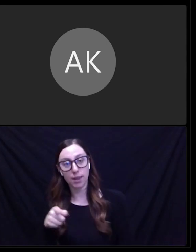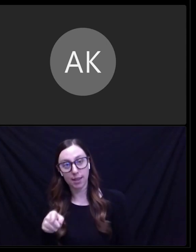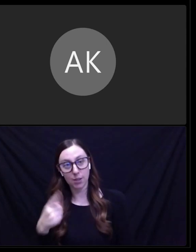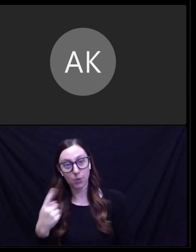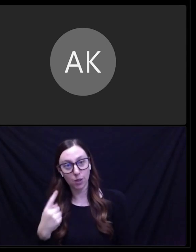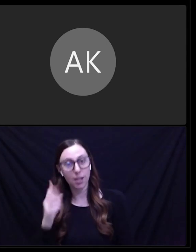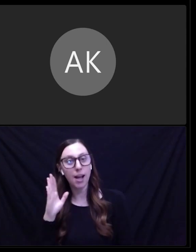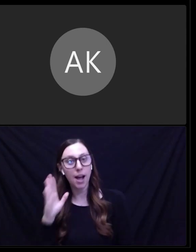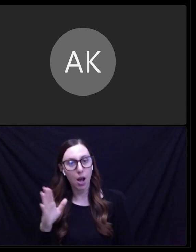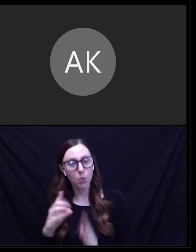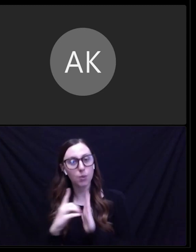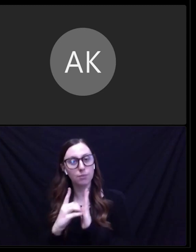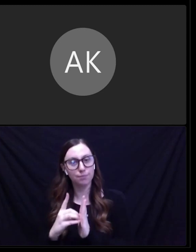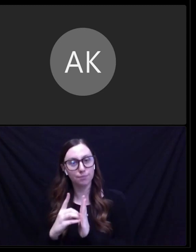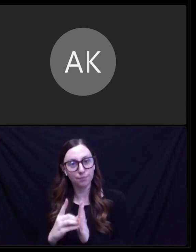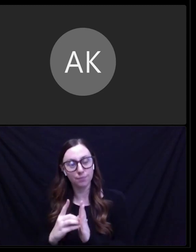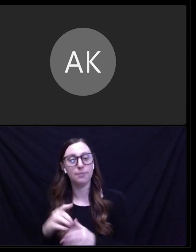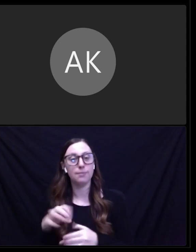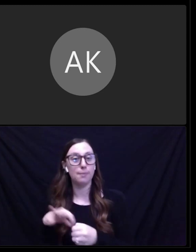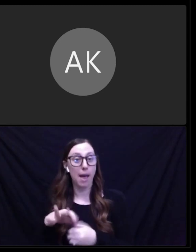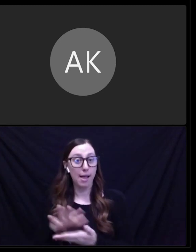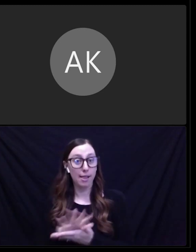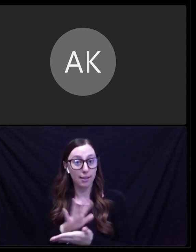go through and do a ballot,